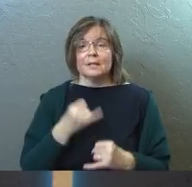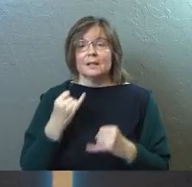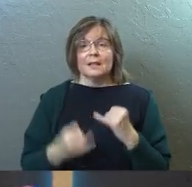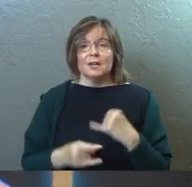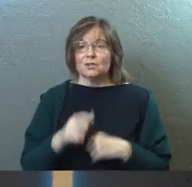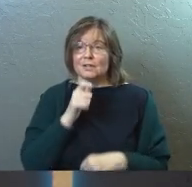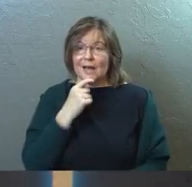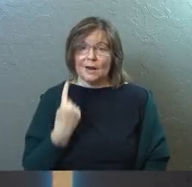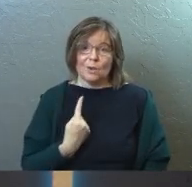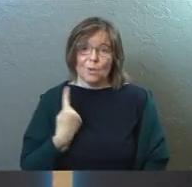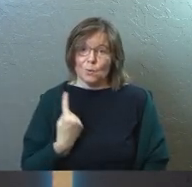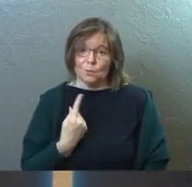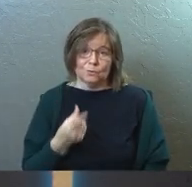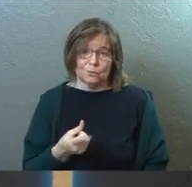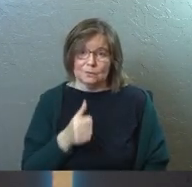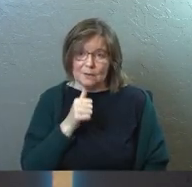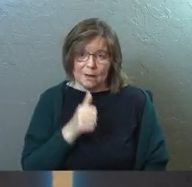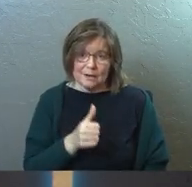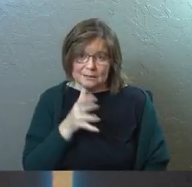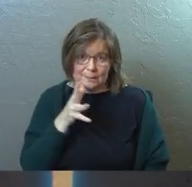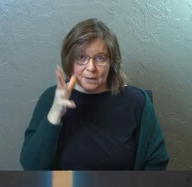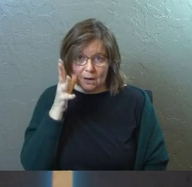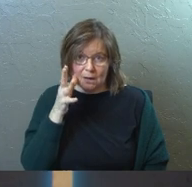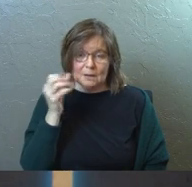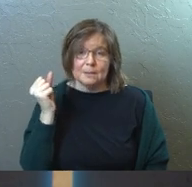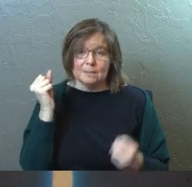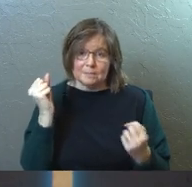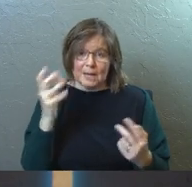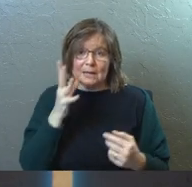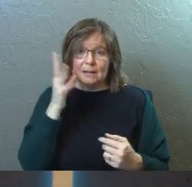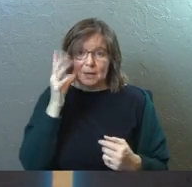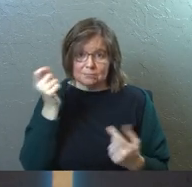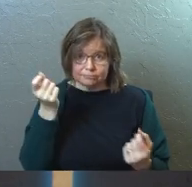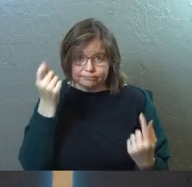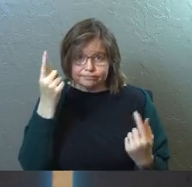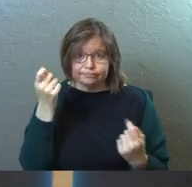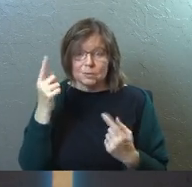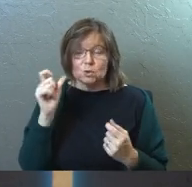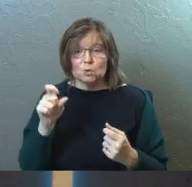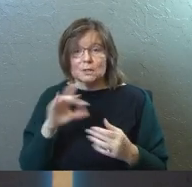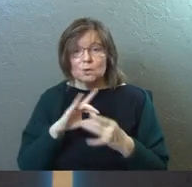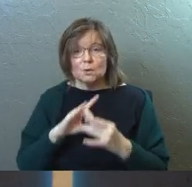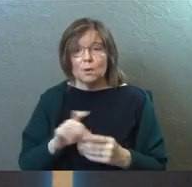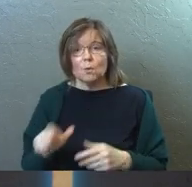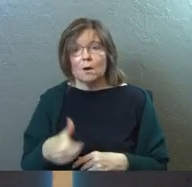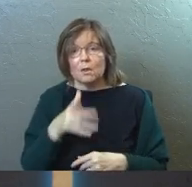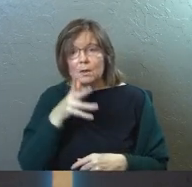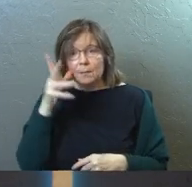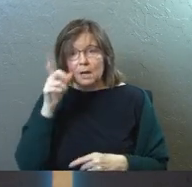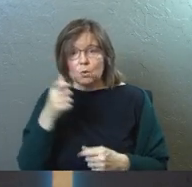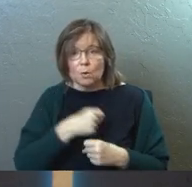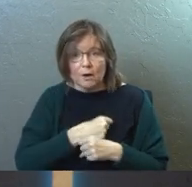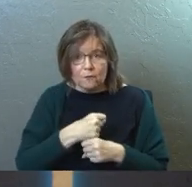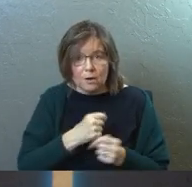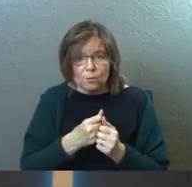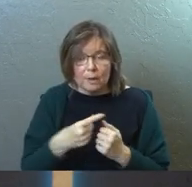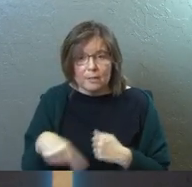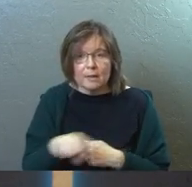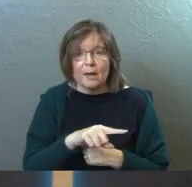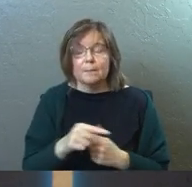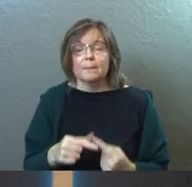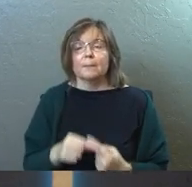Lastly, you're not alone as a parent. You need relationships with other parents. You need to go and have coffee with